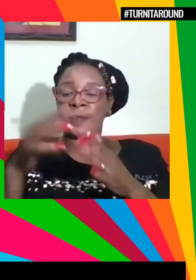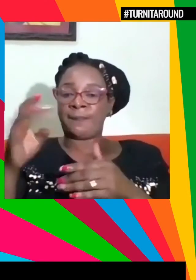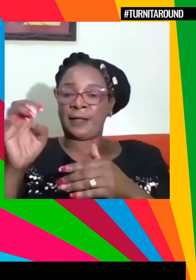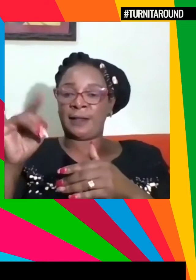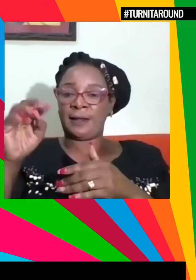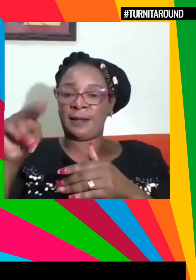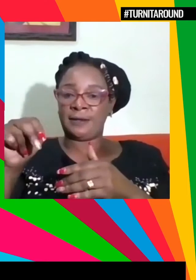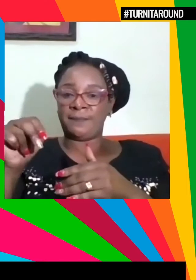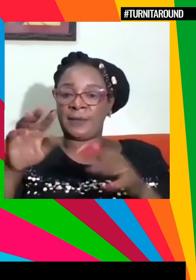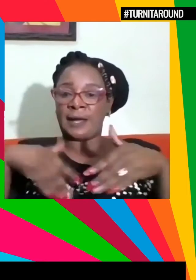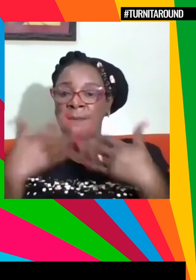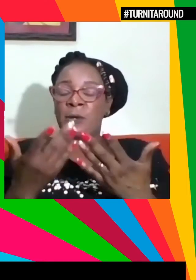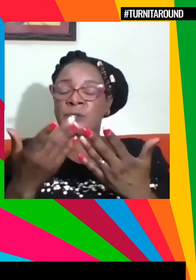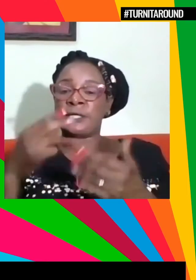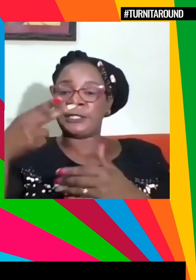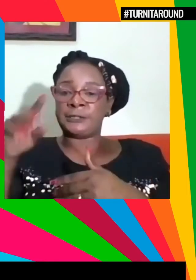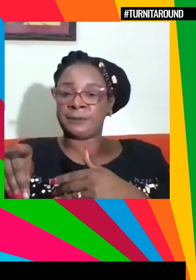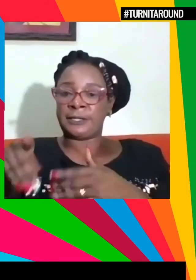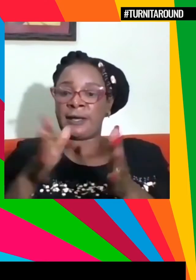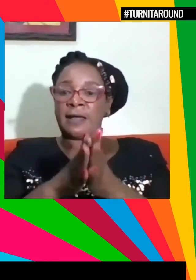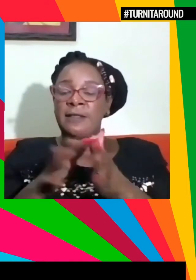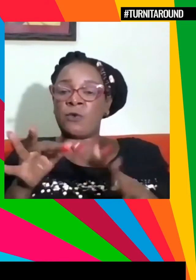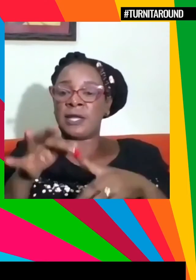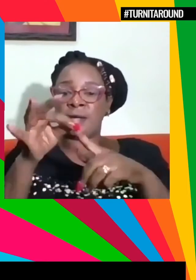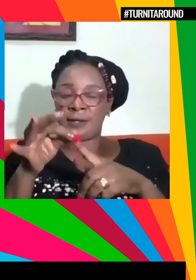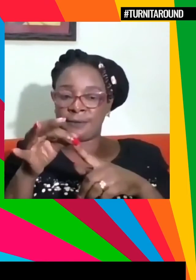about HP and the unique